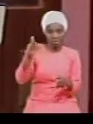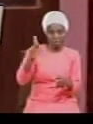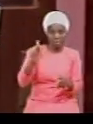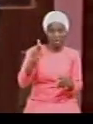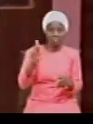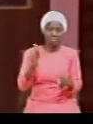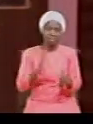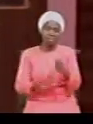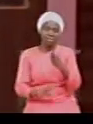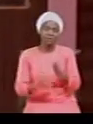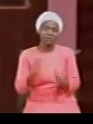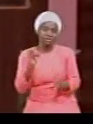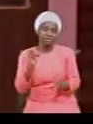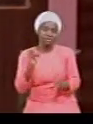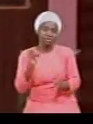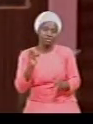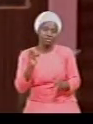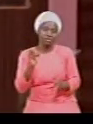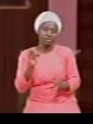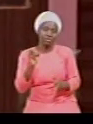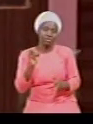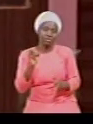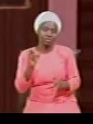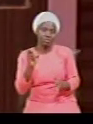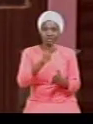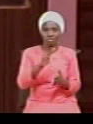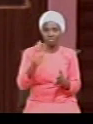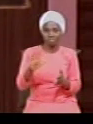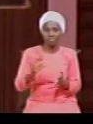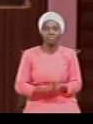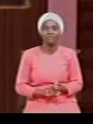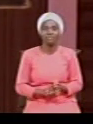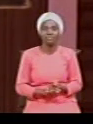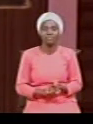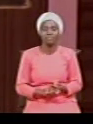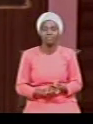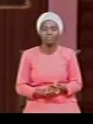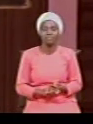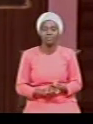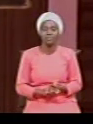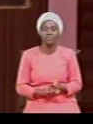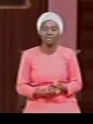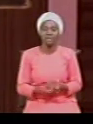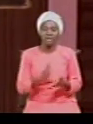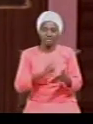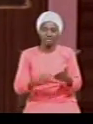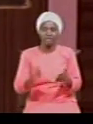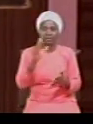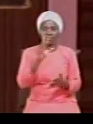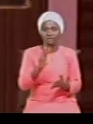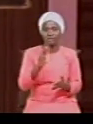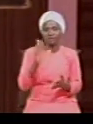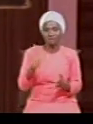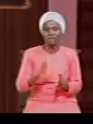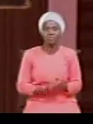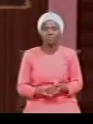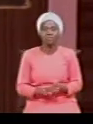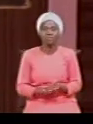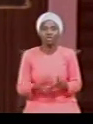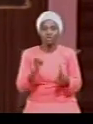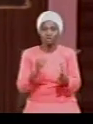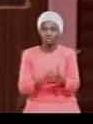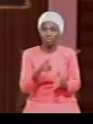verse 35. Mark chapter 12. Reading from verse 35. So that